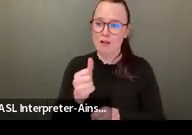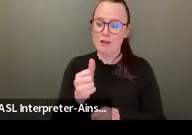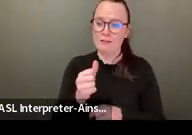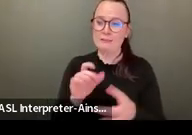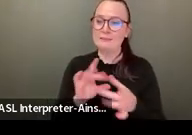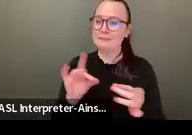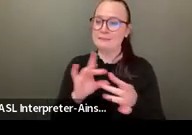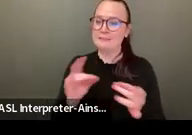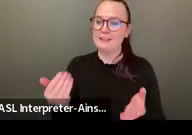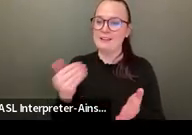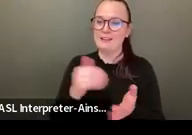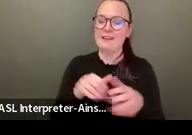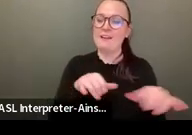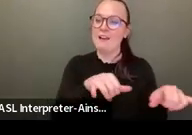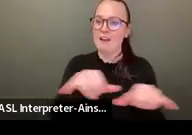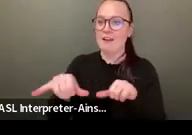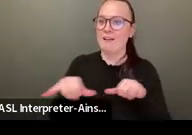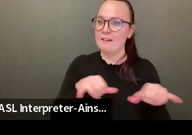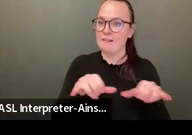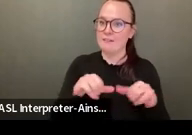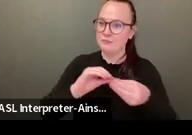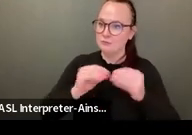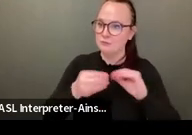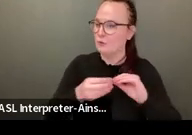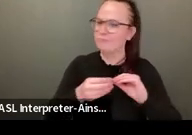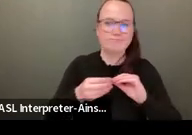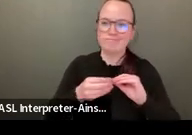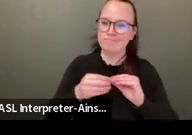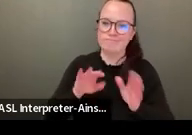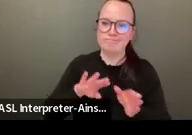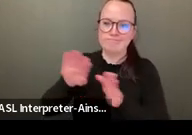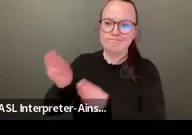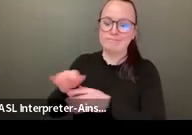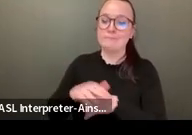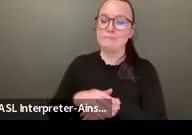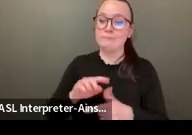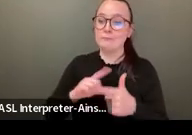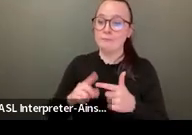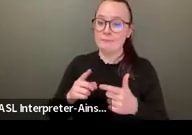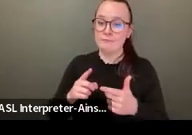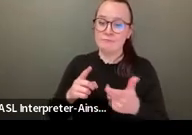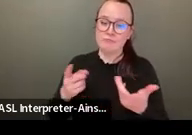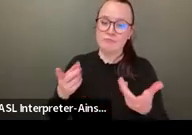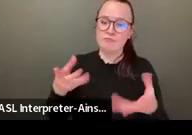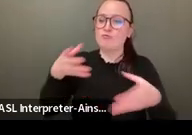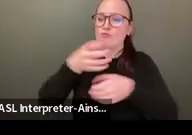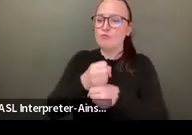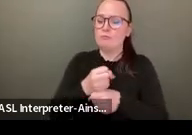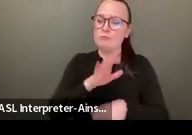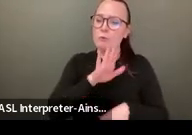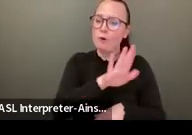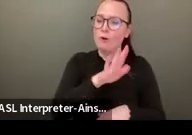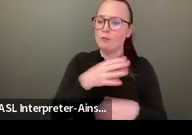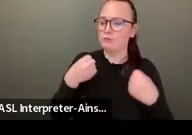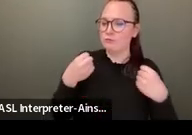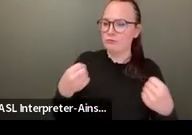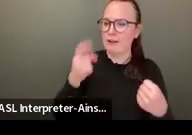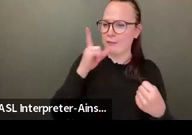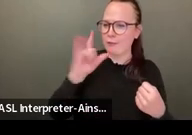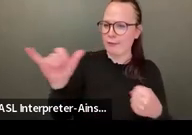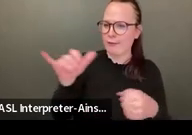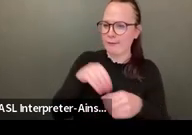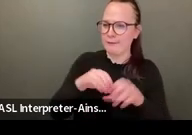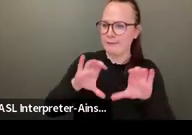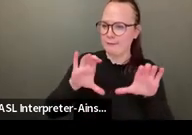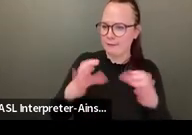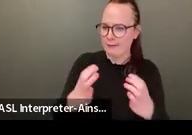what the average standard scores are, and give a little picture of what the strength looks like in the classroom. So that's section